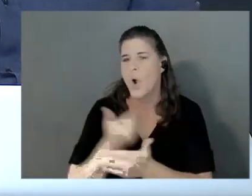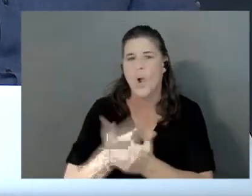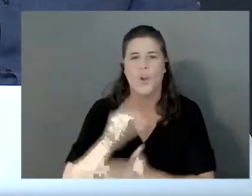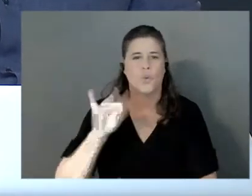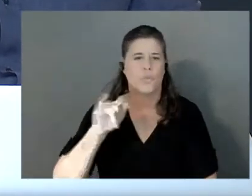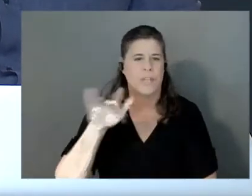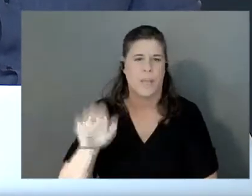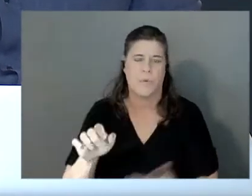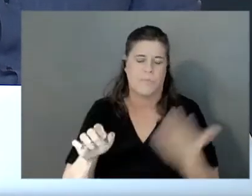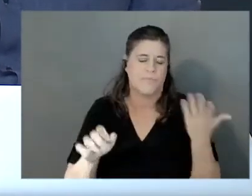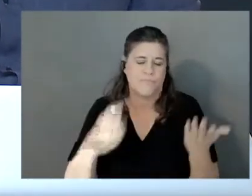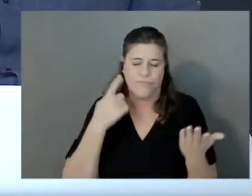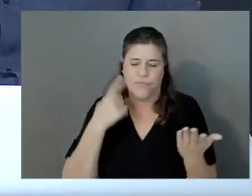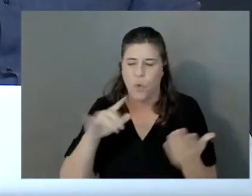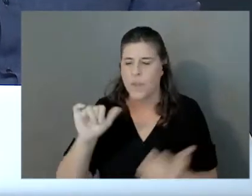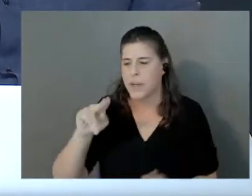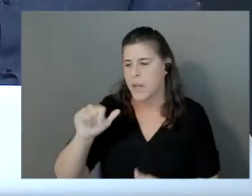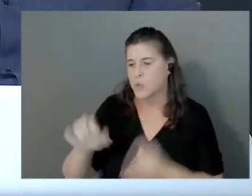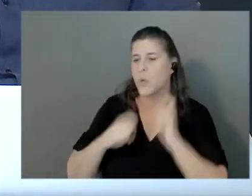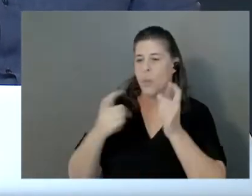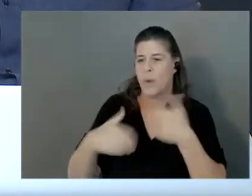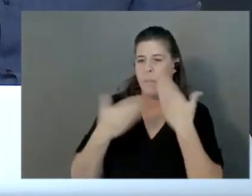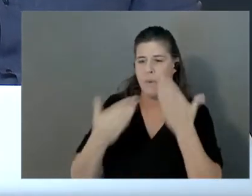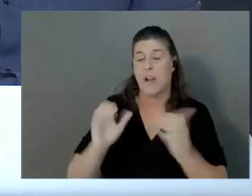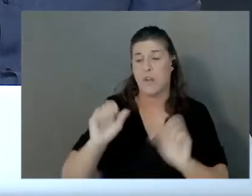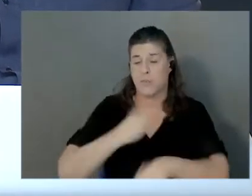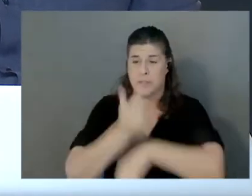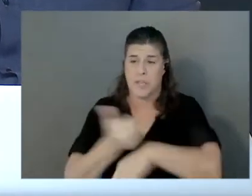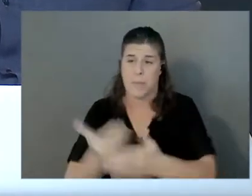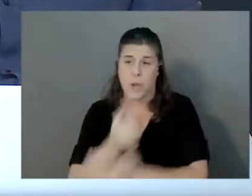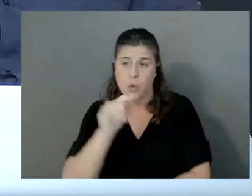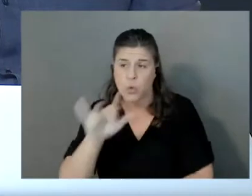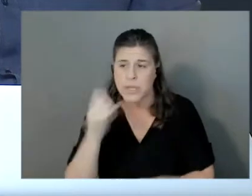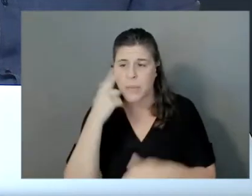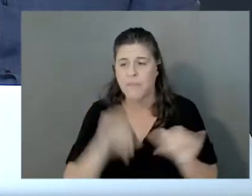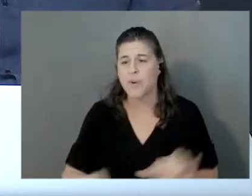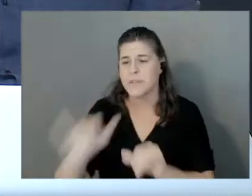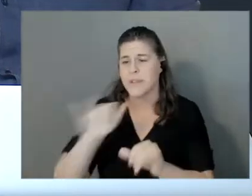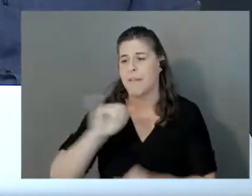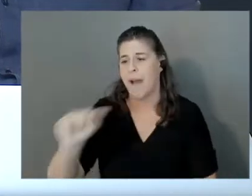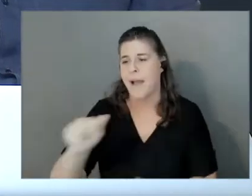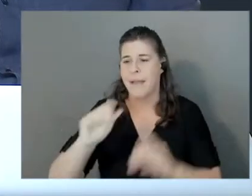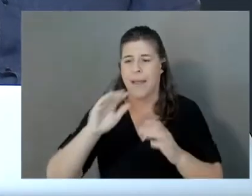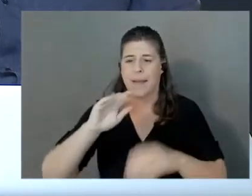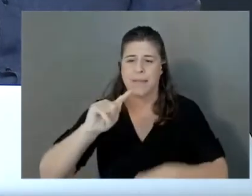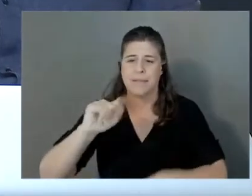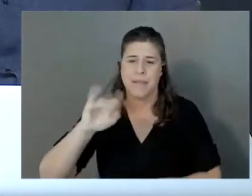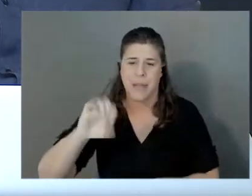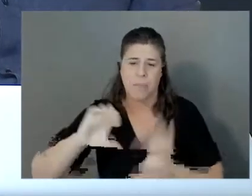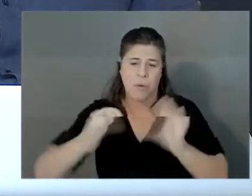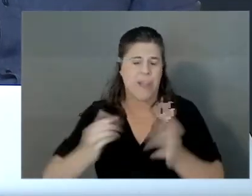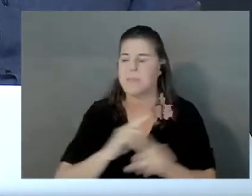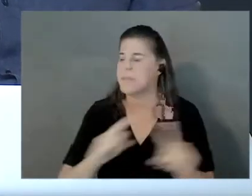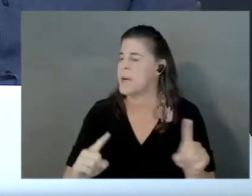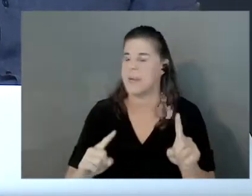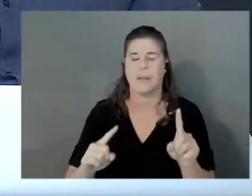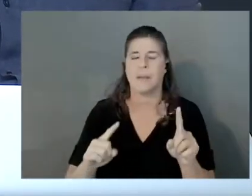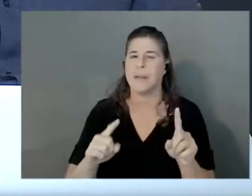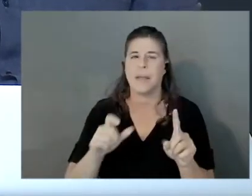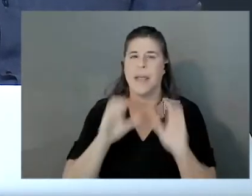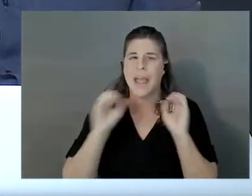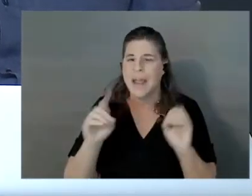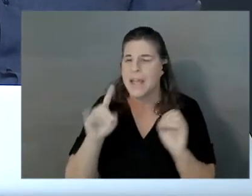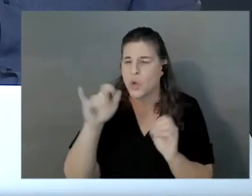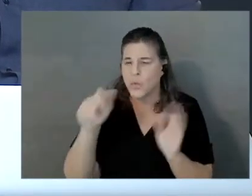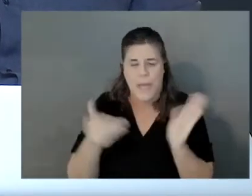the console, we give the option to create a new table in standard IA table class. But at that point, it has no data in it. Right.